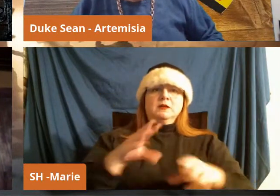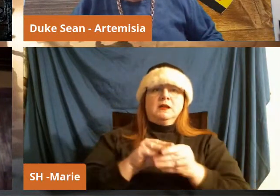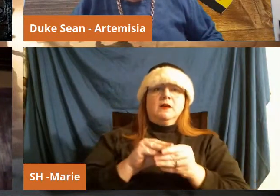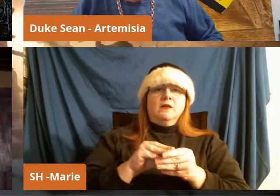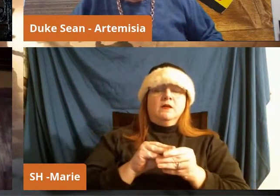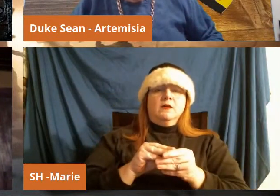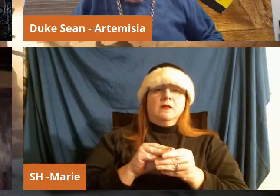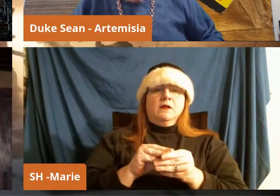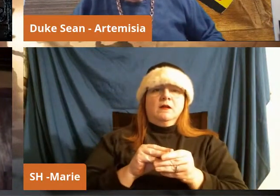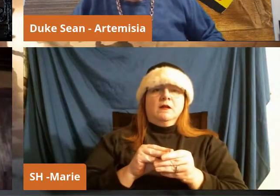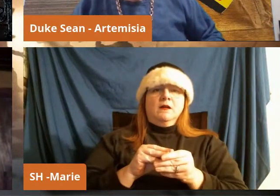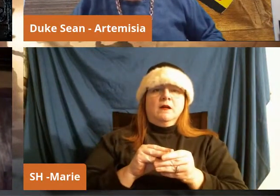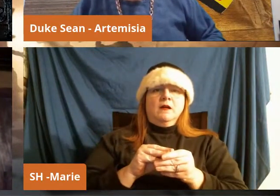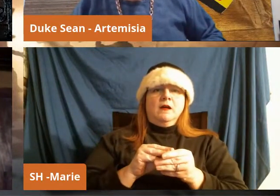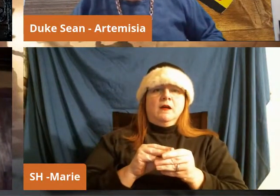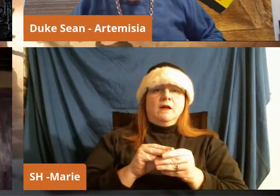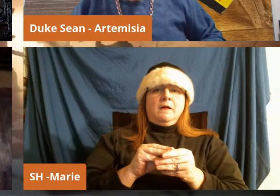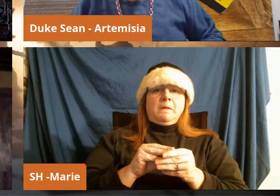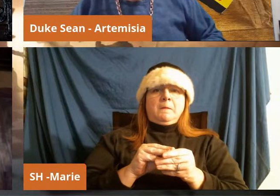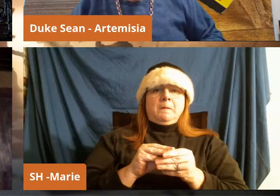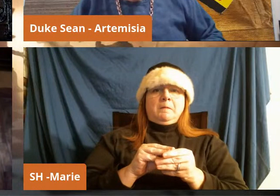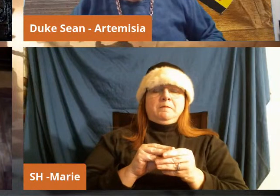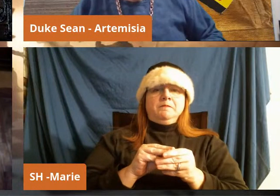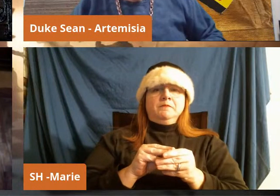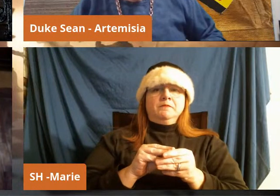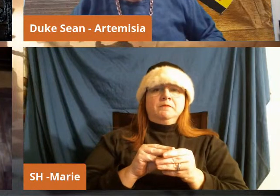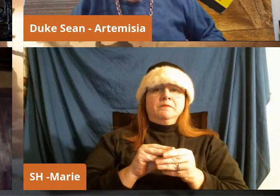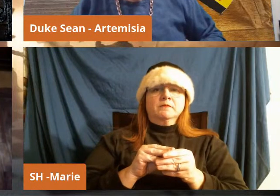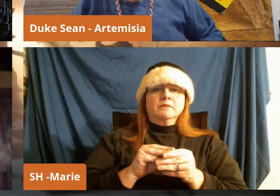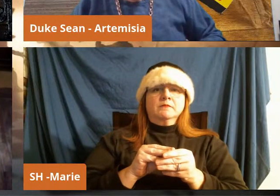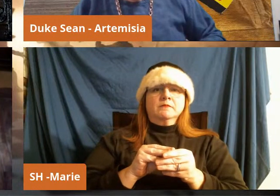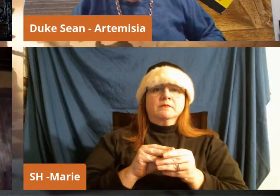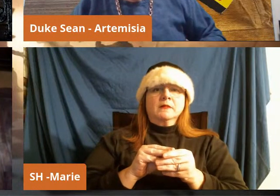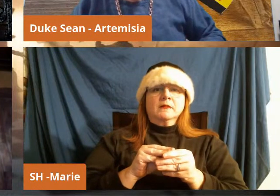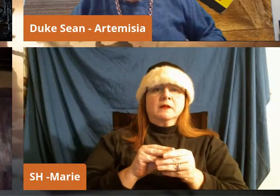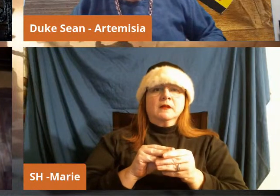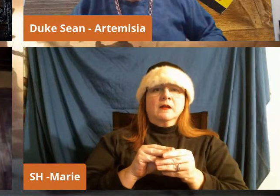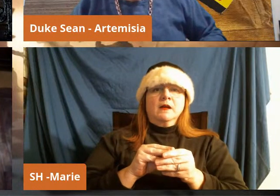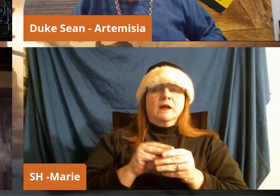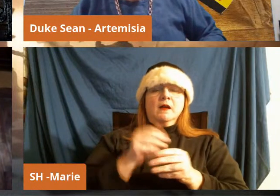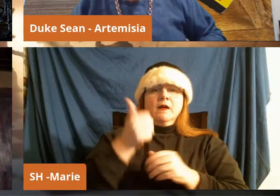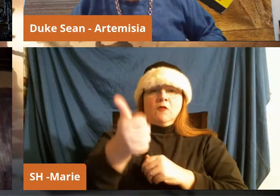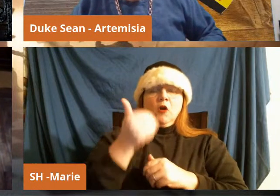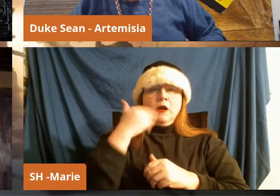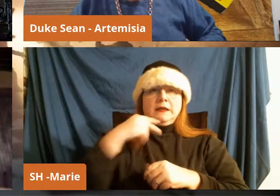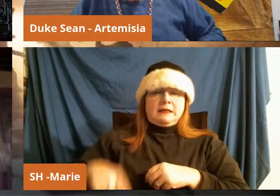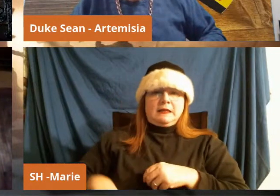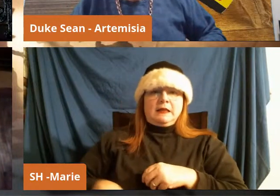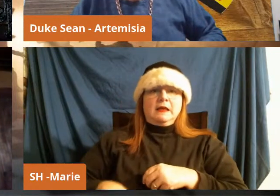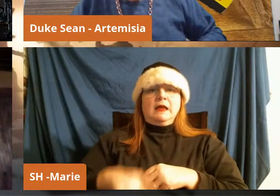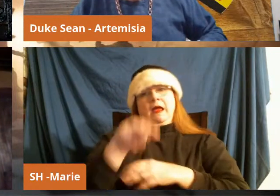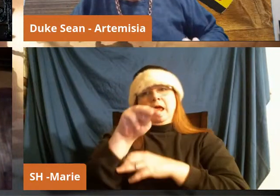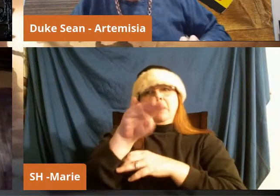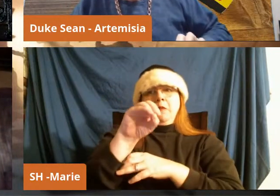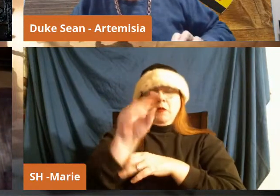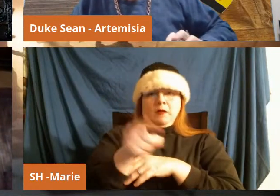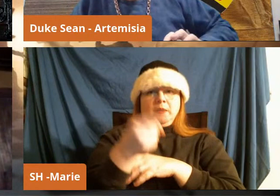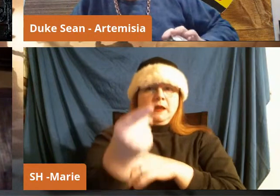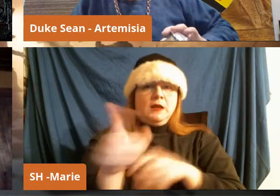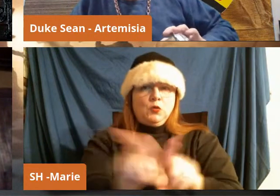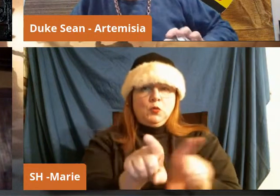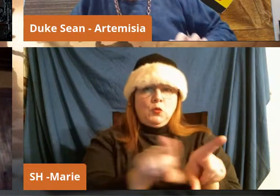neat. And there's at least as far as the Knights and probably the MODs too, as far as